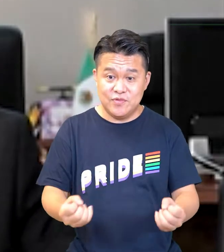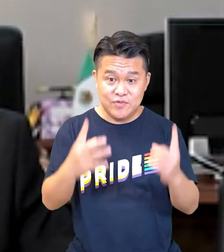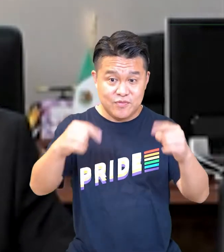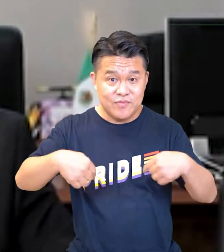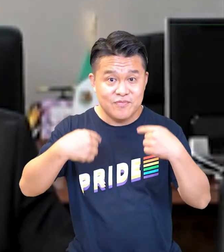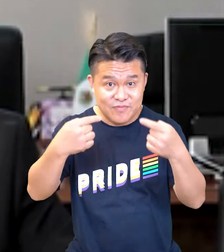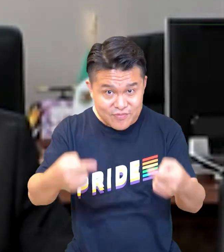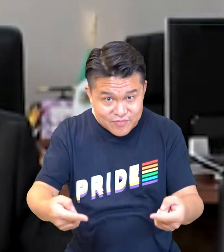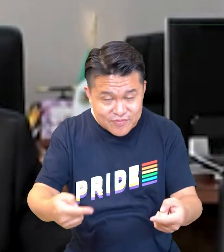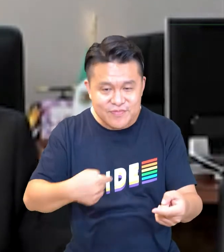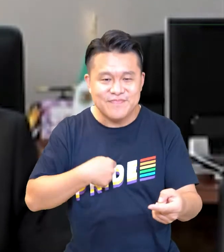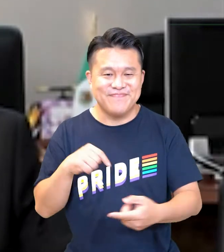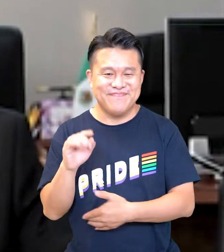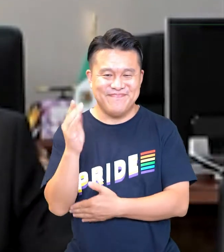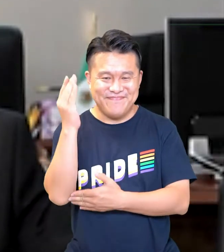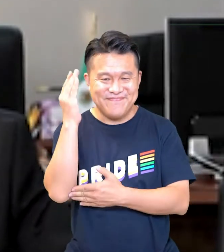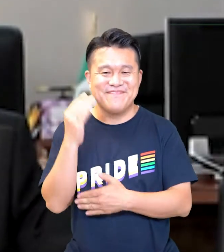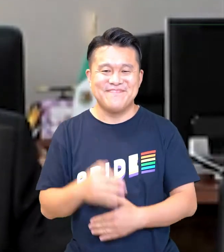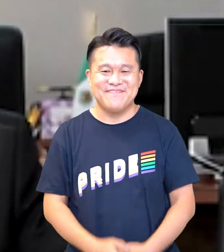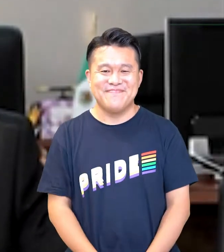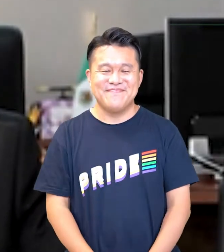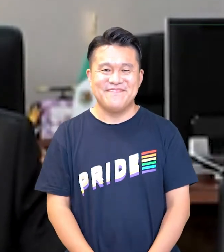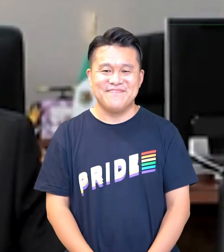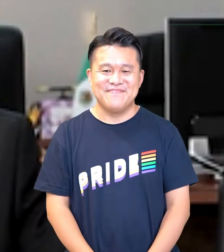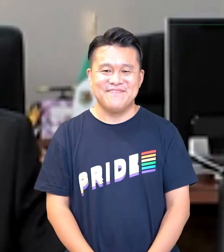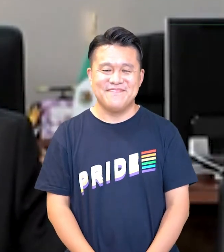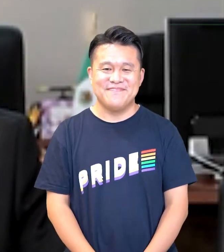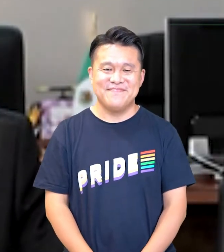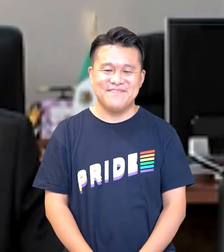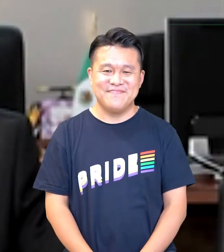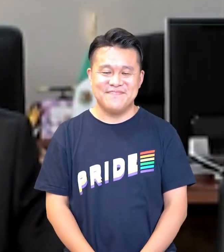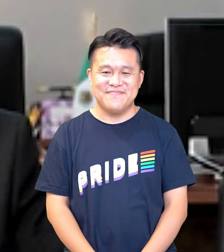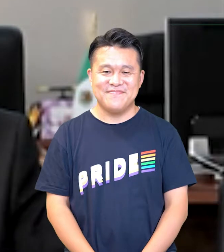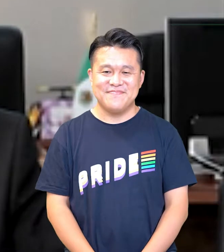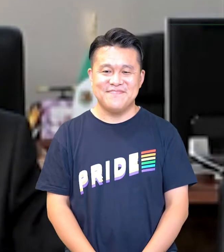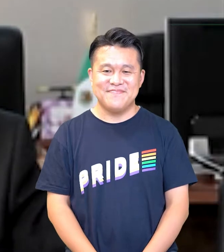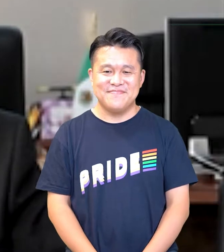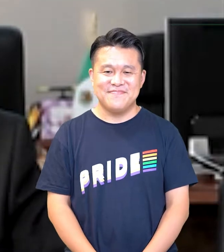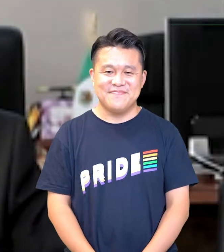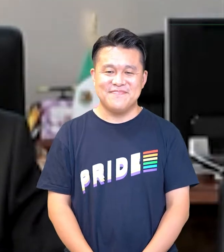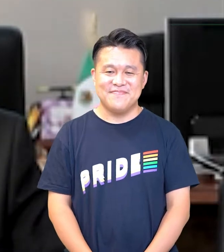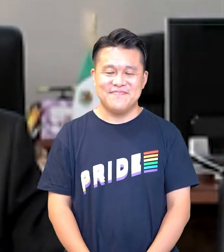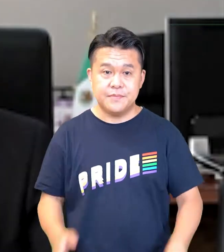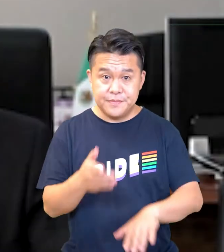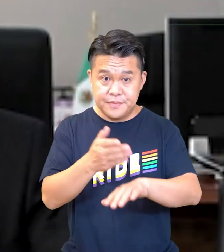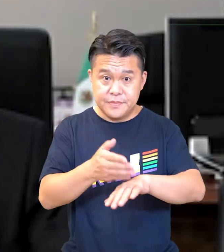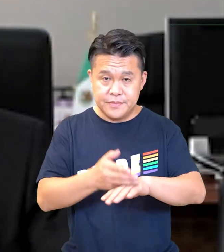Seoul Queer Cultural Festival 2021.